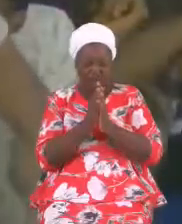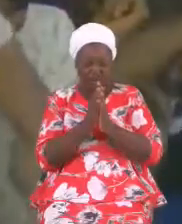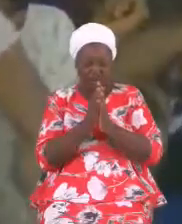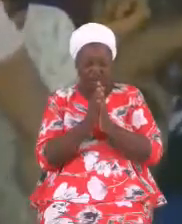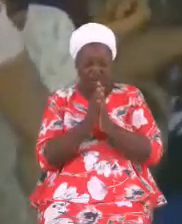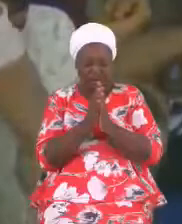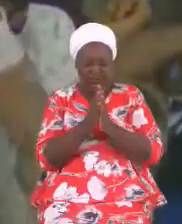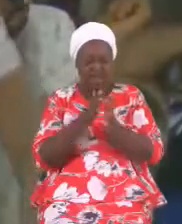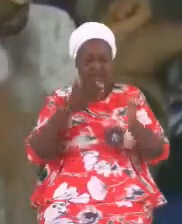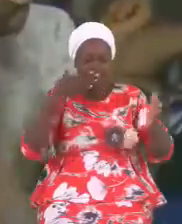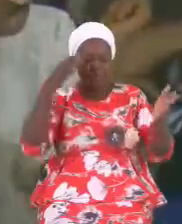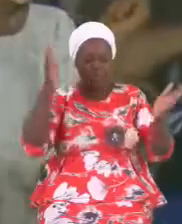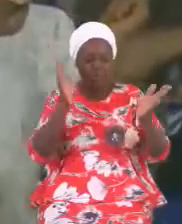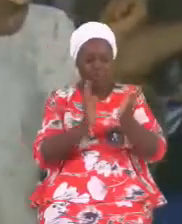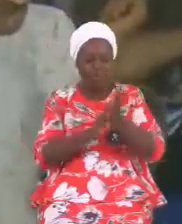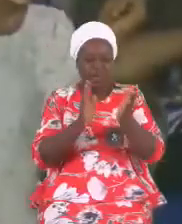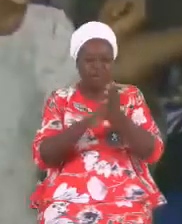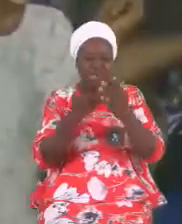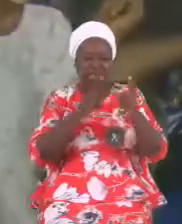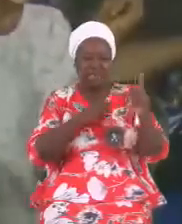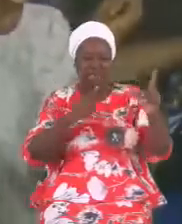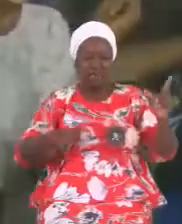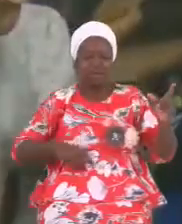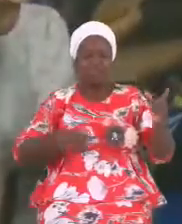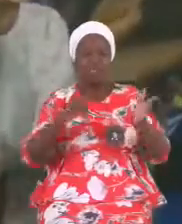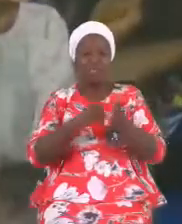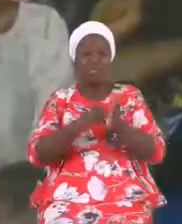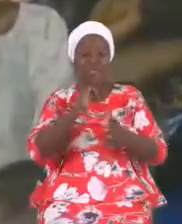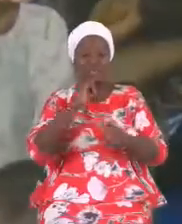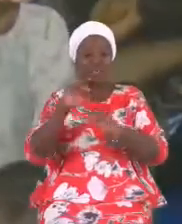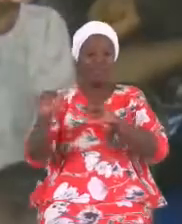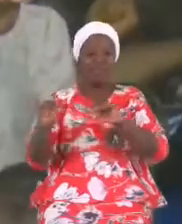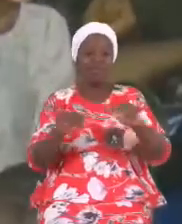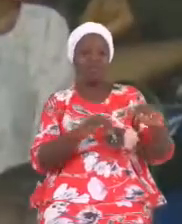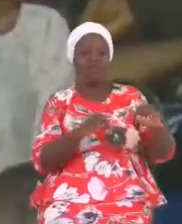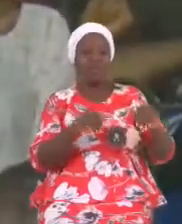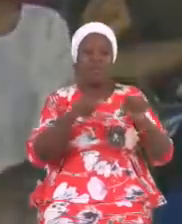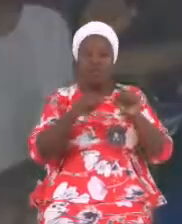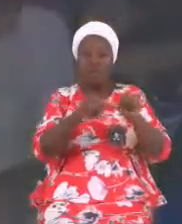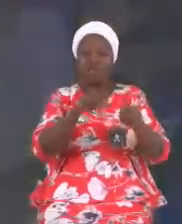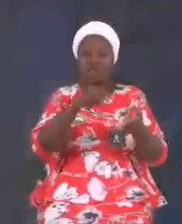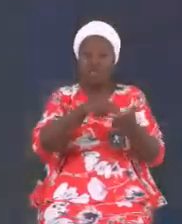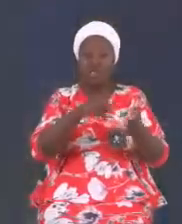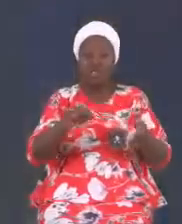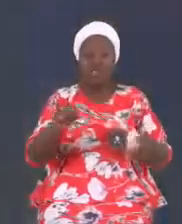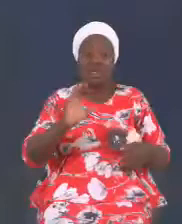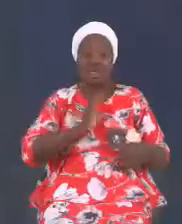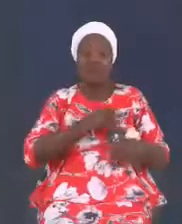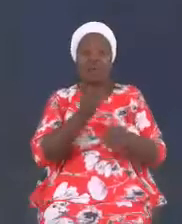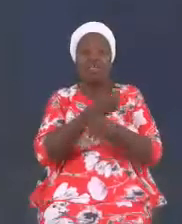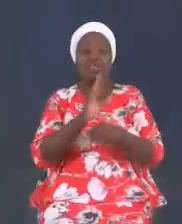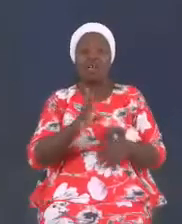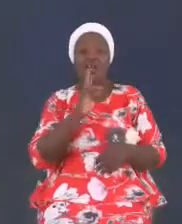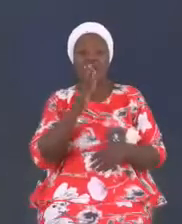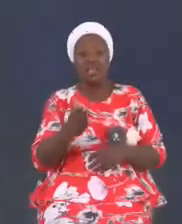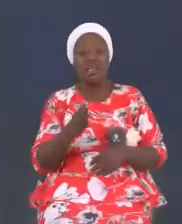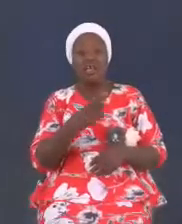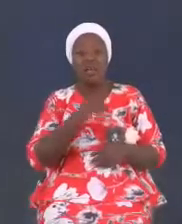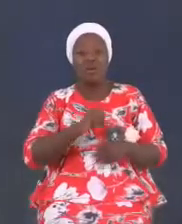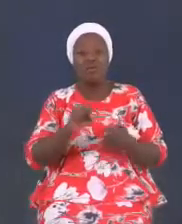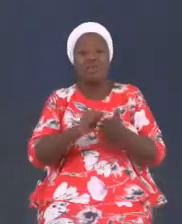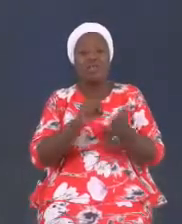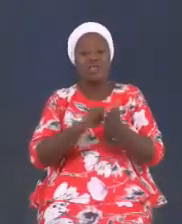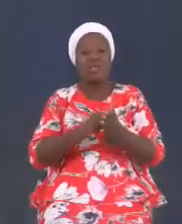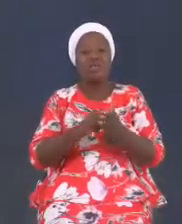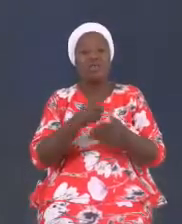Praise the Lord, it is done. Keep on standing. Our counselors are there. And I said, Pastor, welcome and